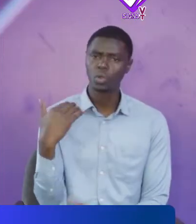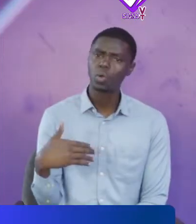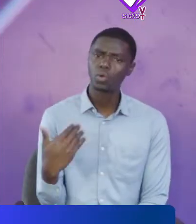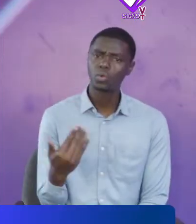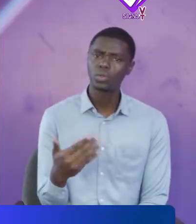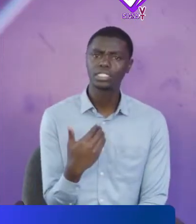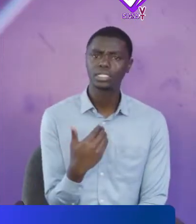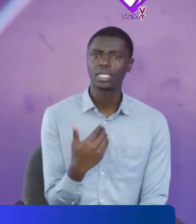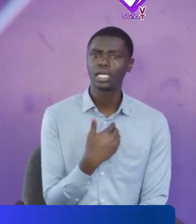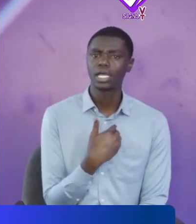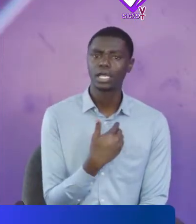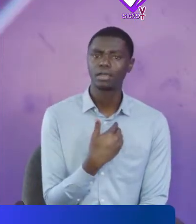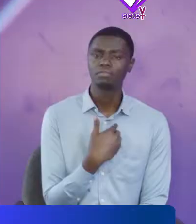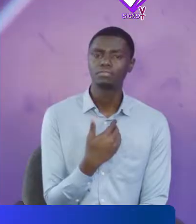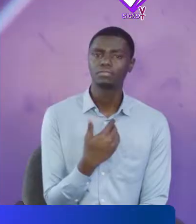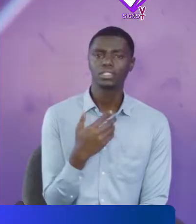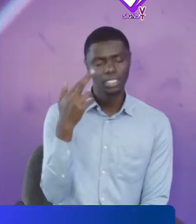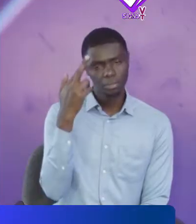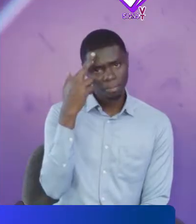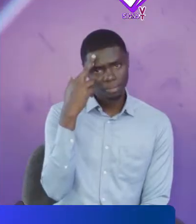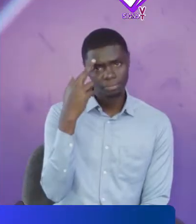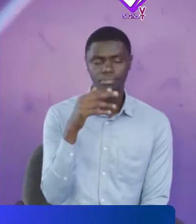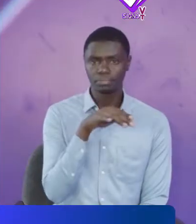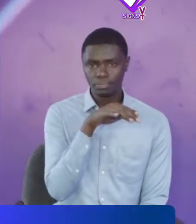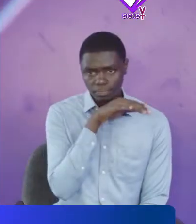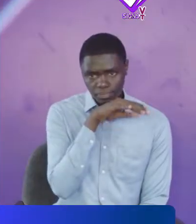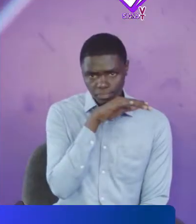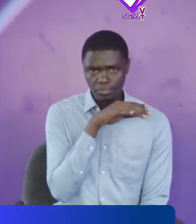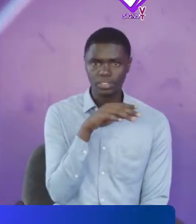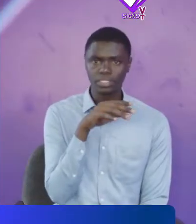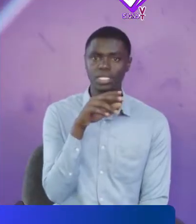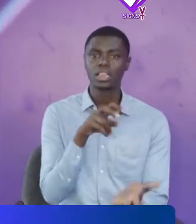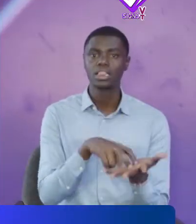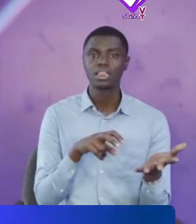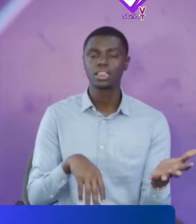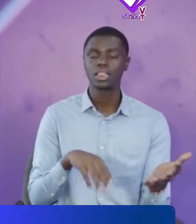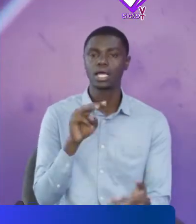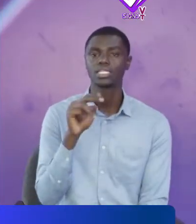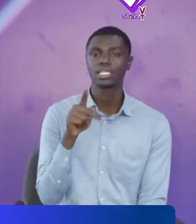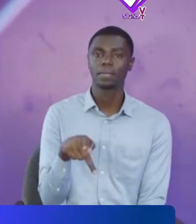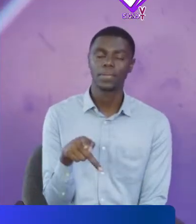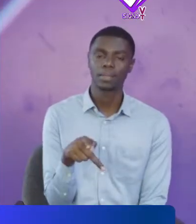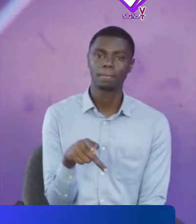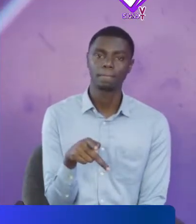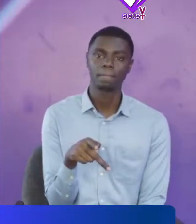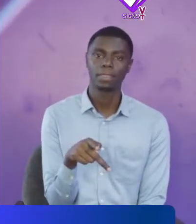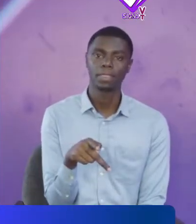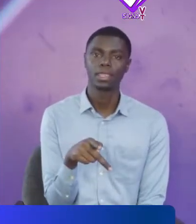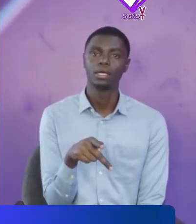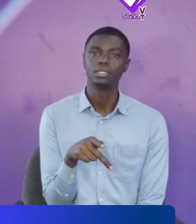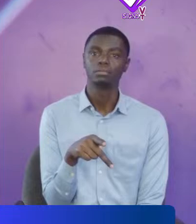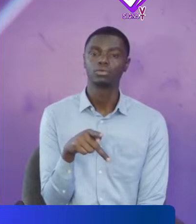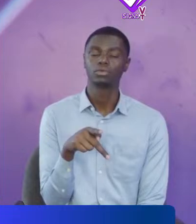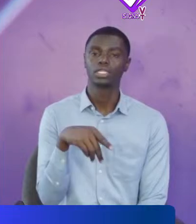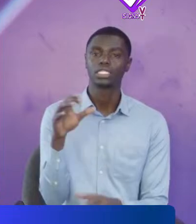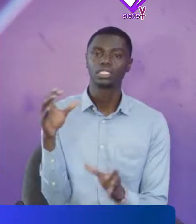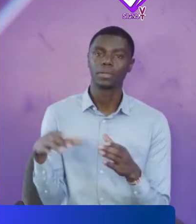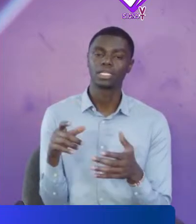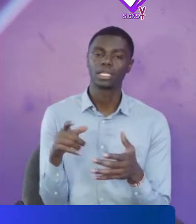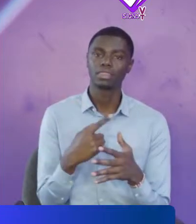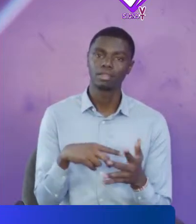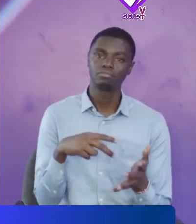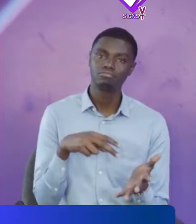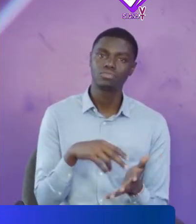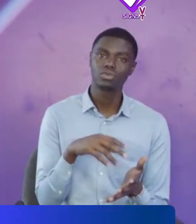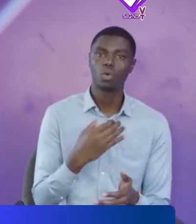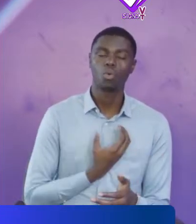a acid test. Remember also Raila Odinga pulled one whereby he resigned as member of parliament on a party, then contested in his own